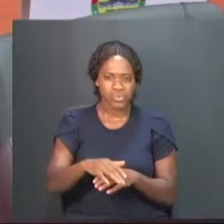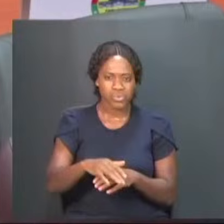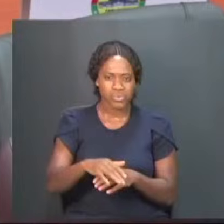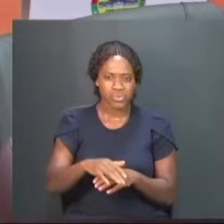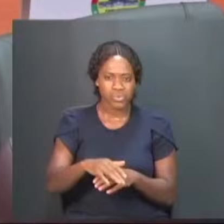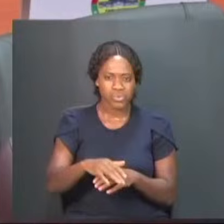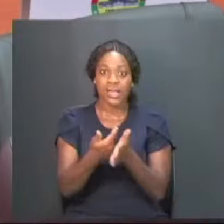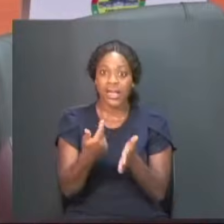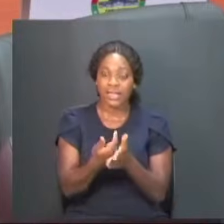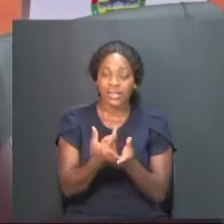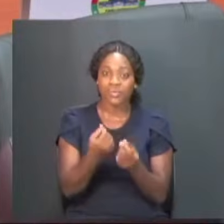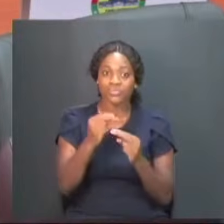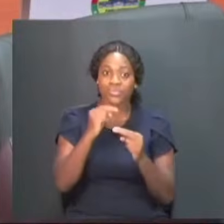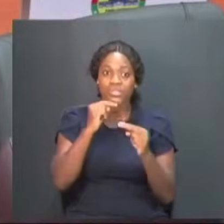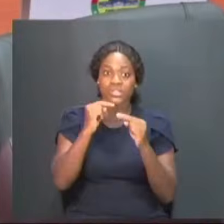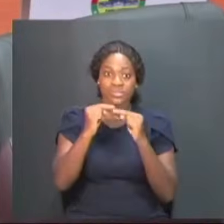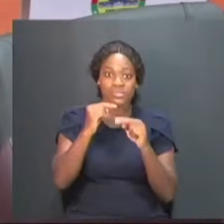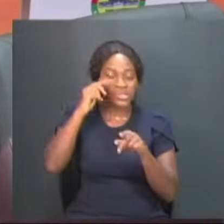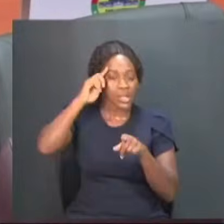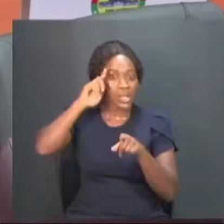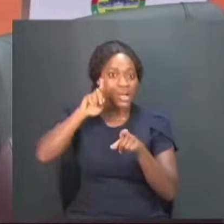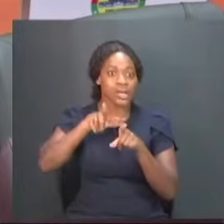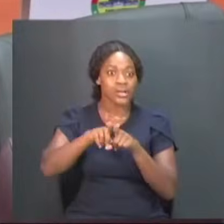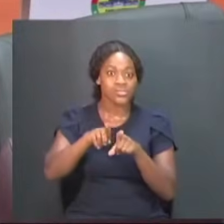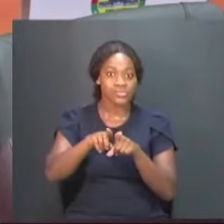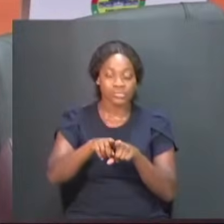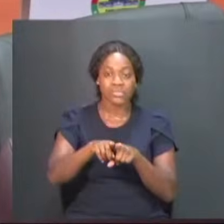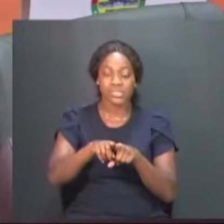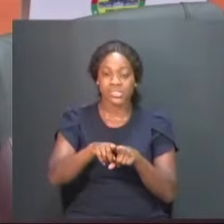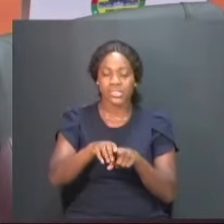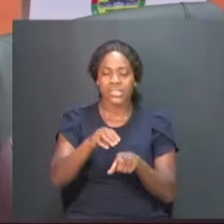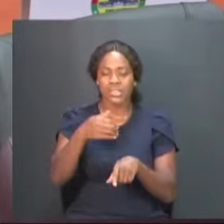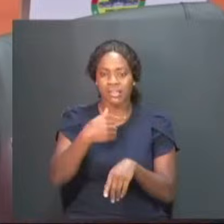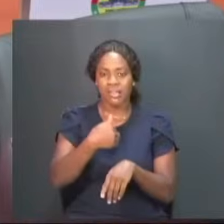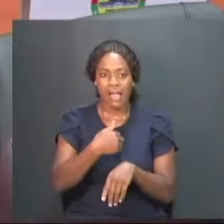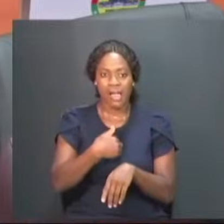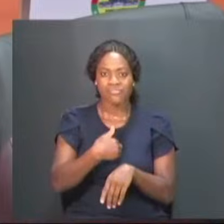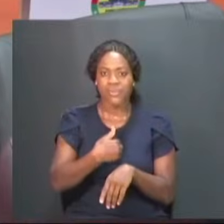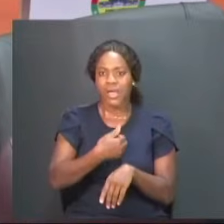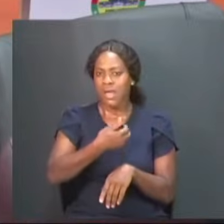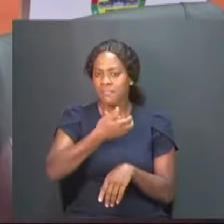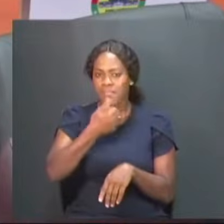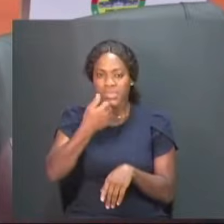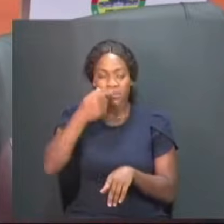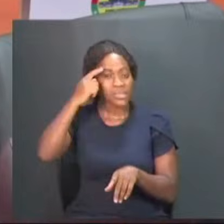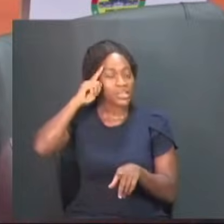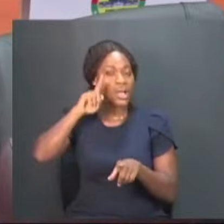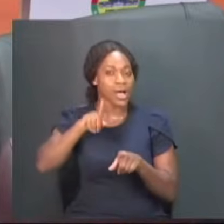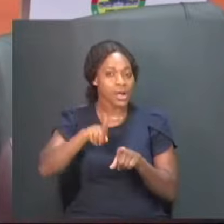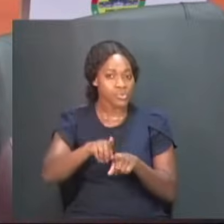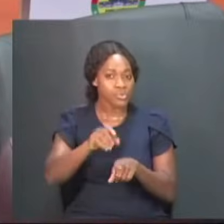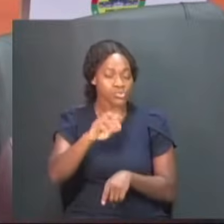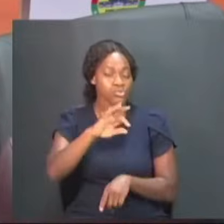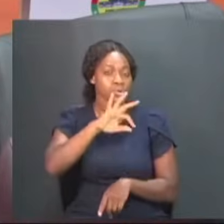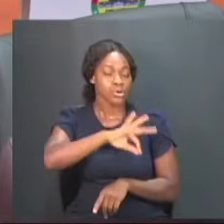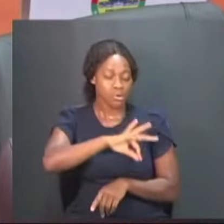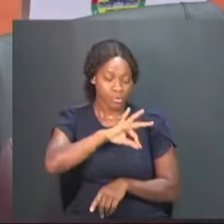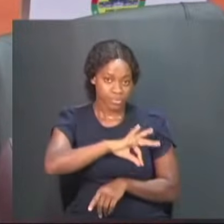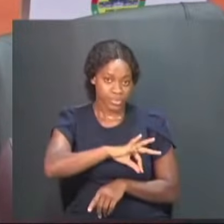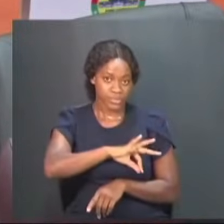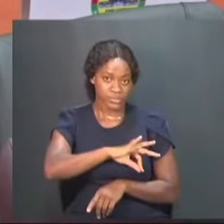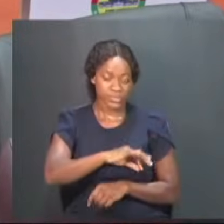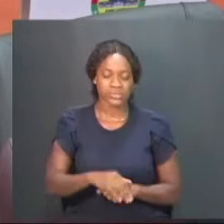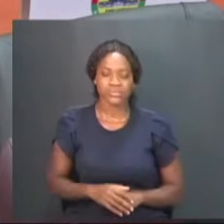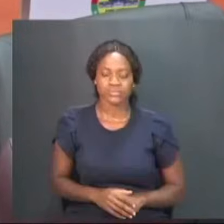ought to have negotiated this agreement and obtained far better terms if the government of the day so